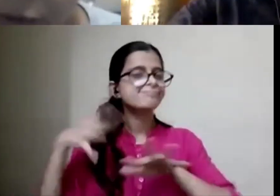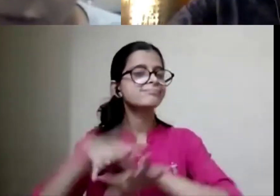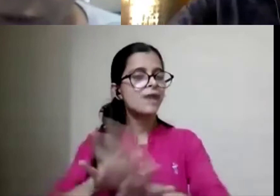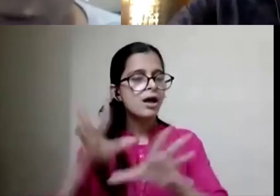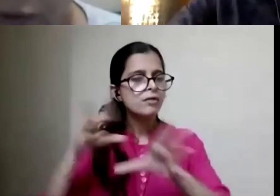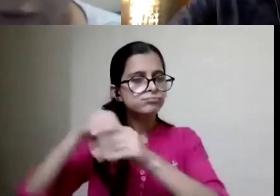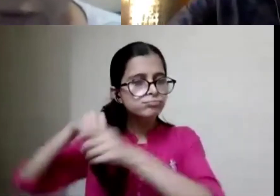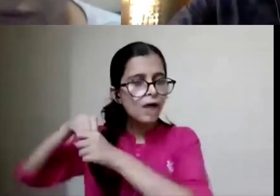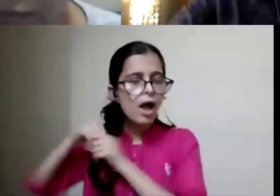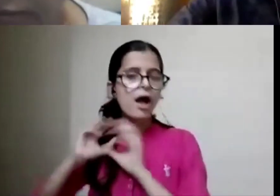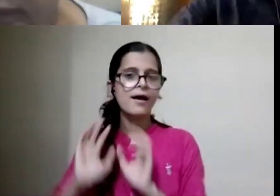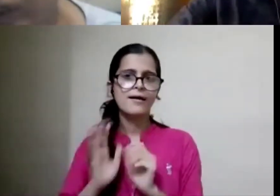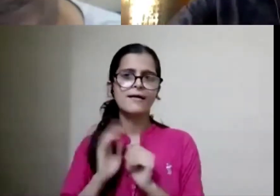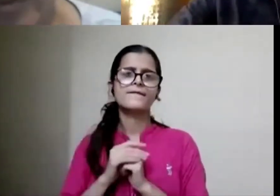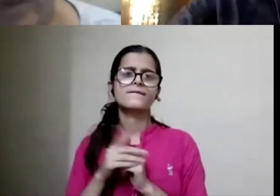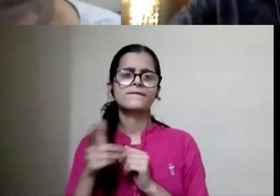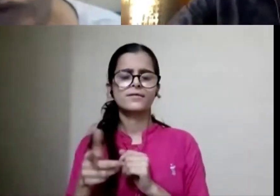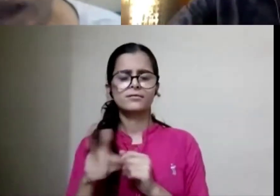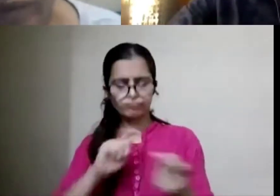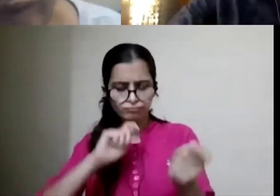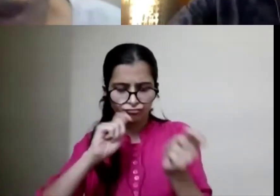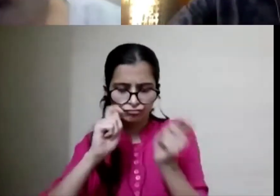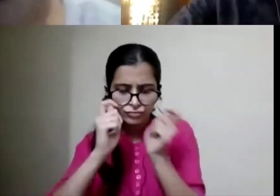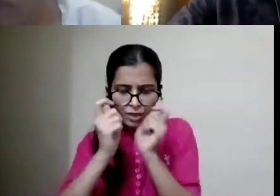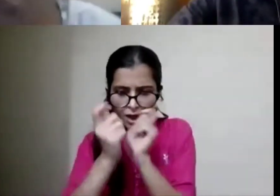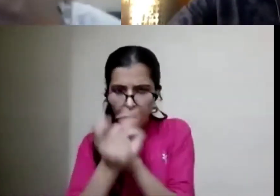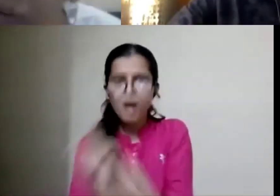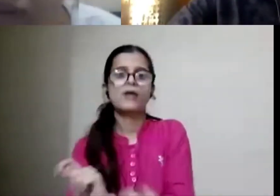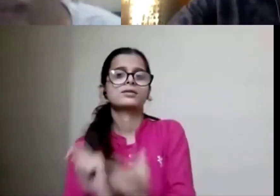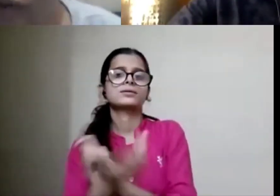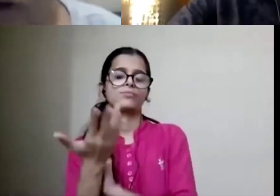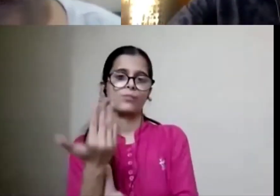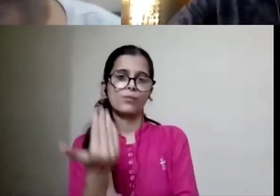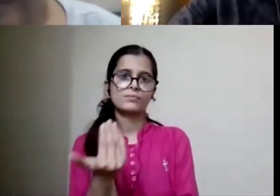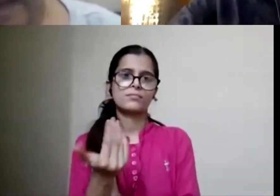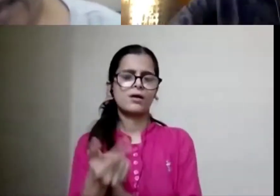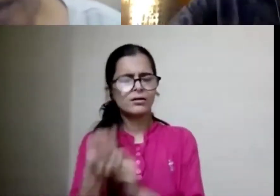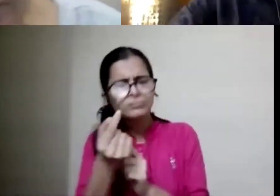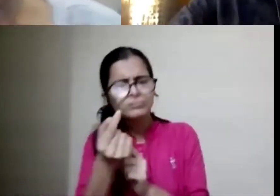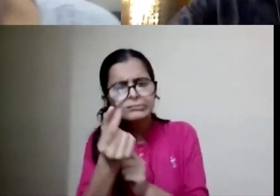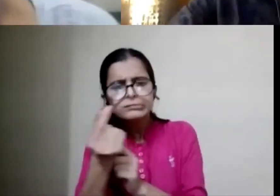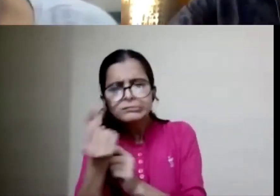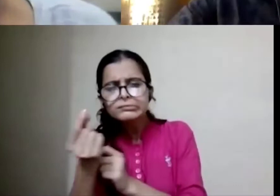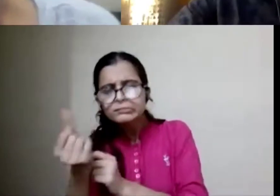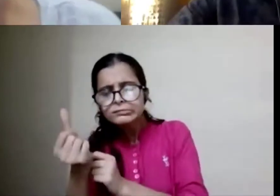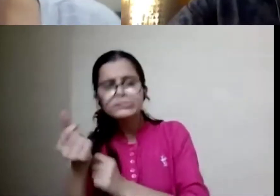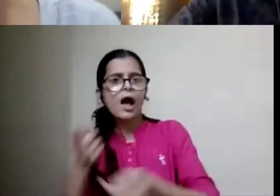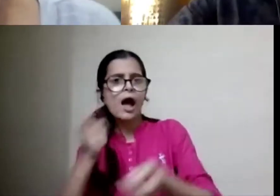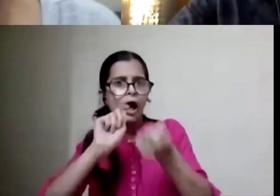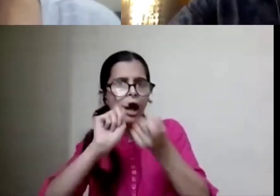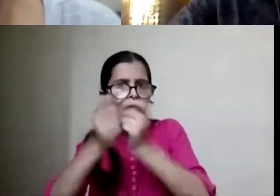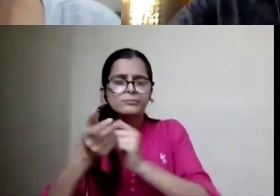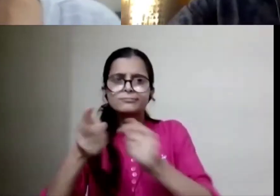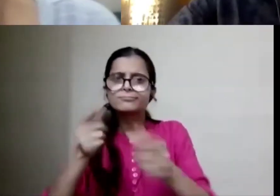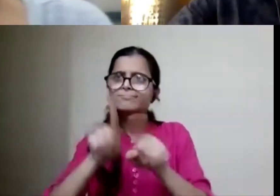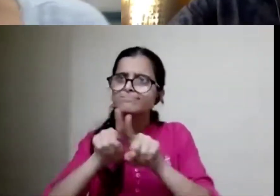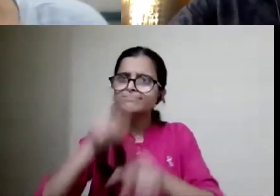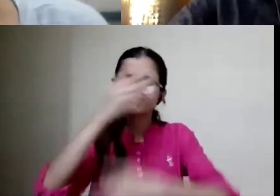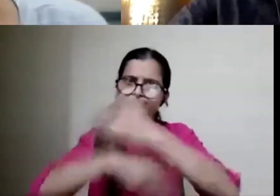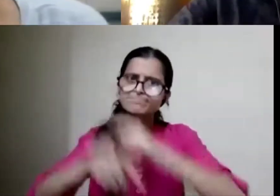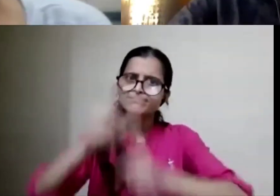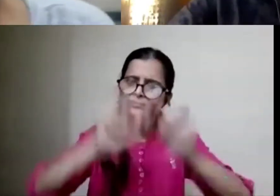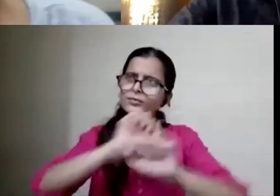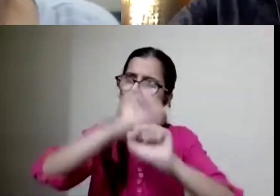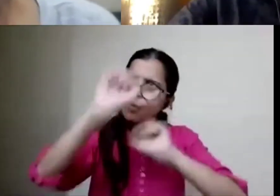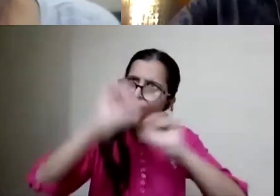of an change which has to come in, or maybe with a smaller thing, which may require the person with disability also